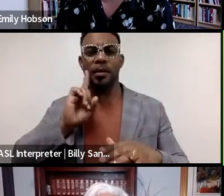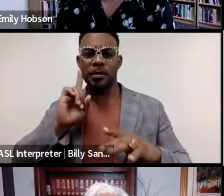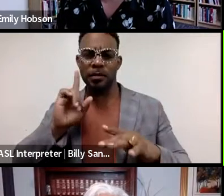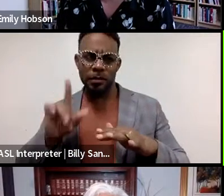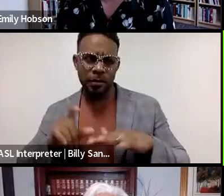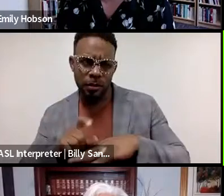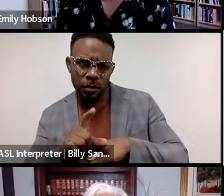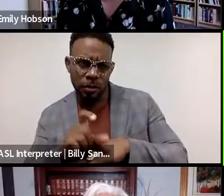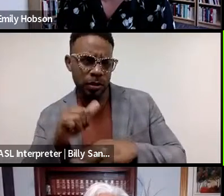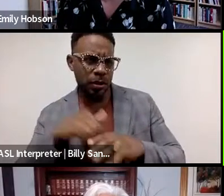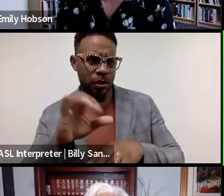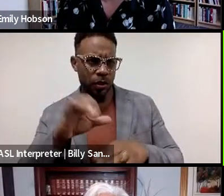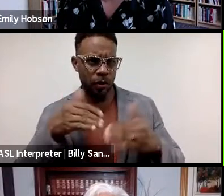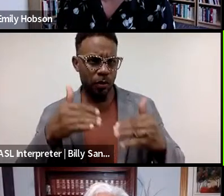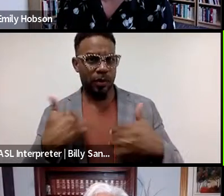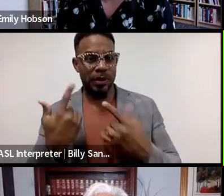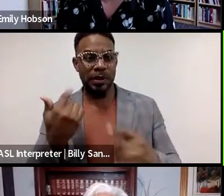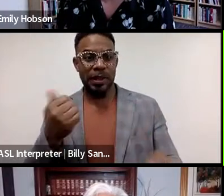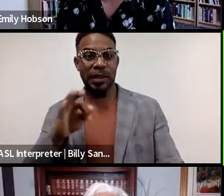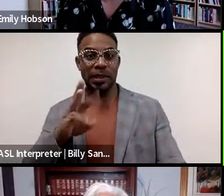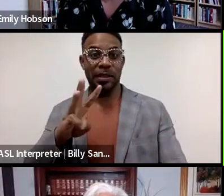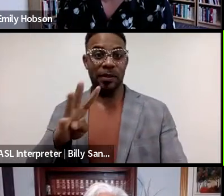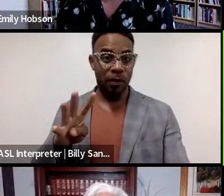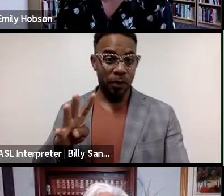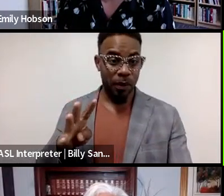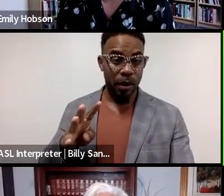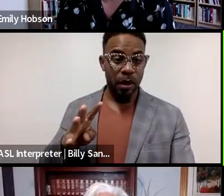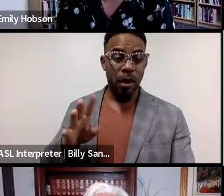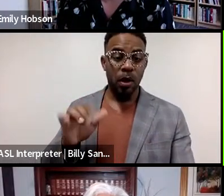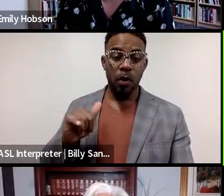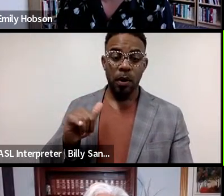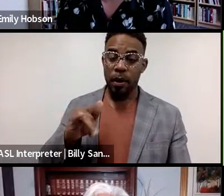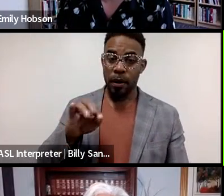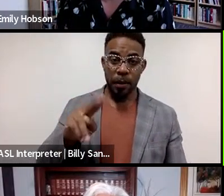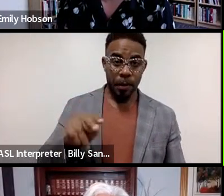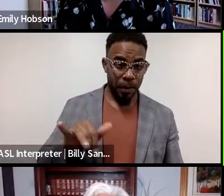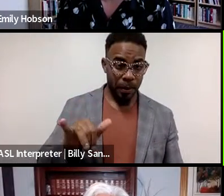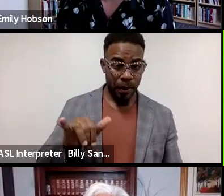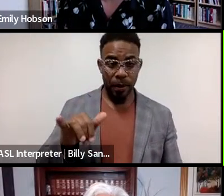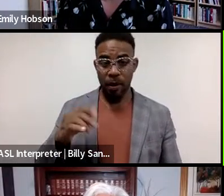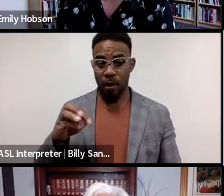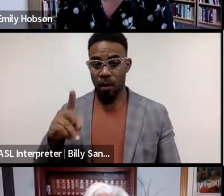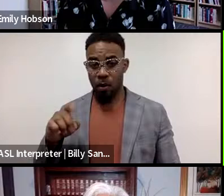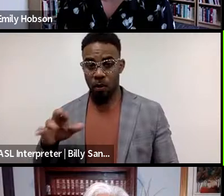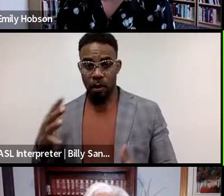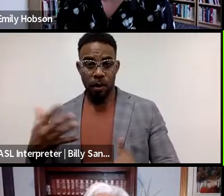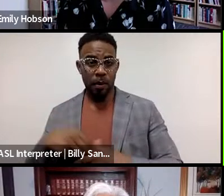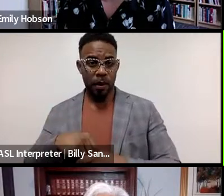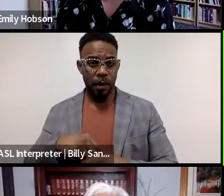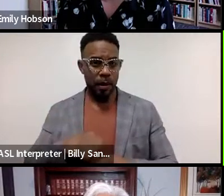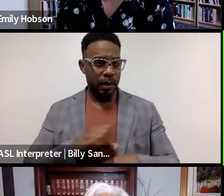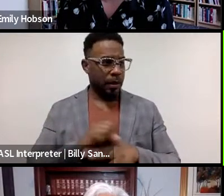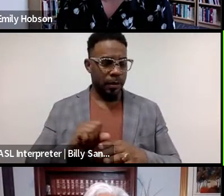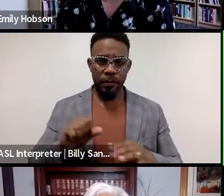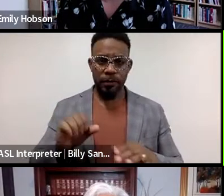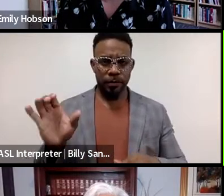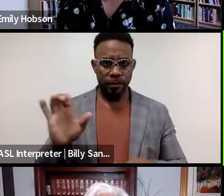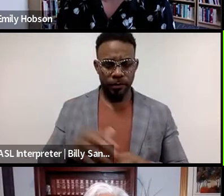in the conservative movement since 1964, when Barry Goldwater embraced states' rights